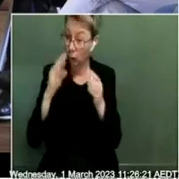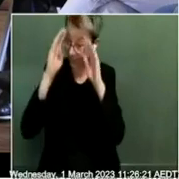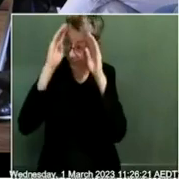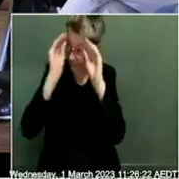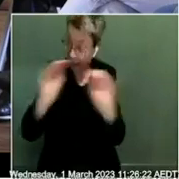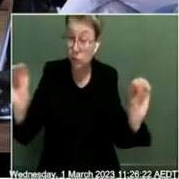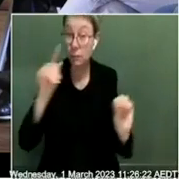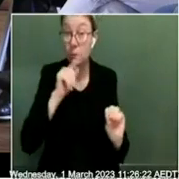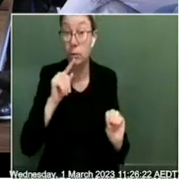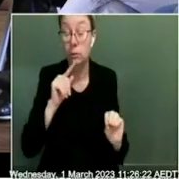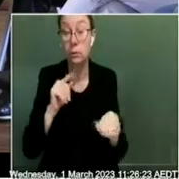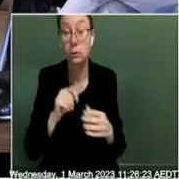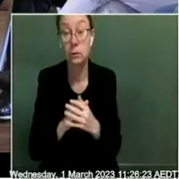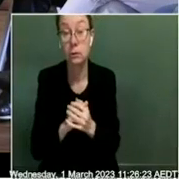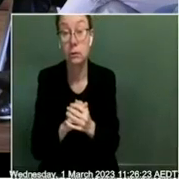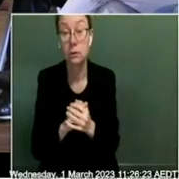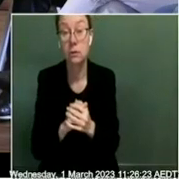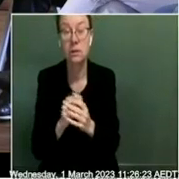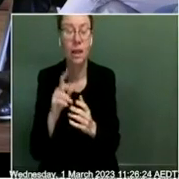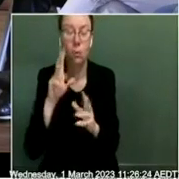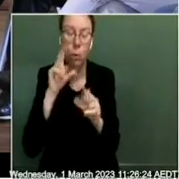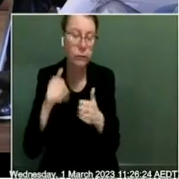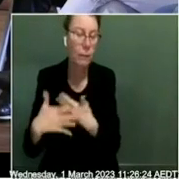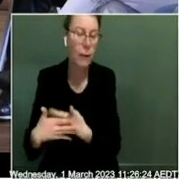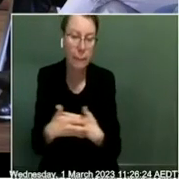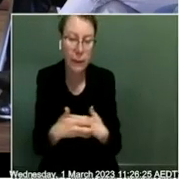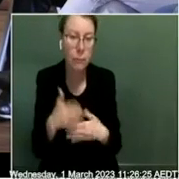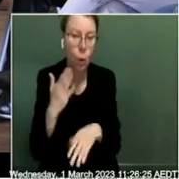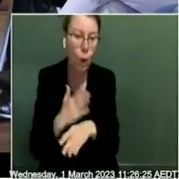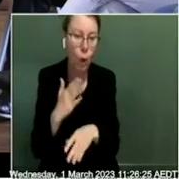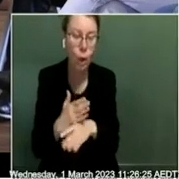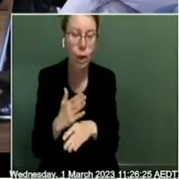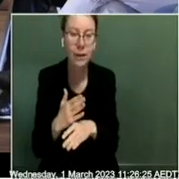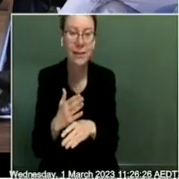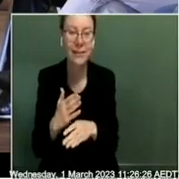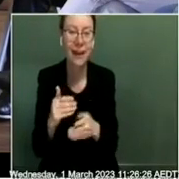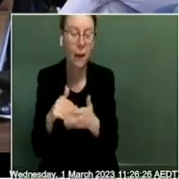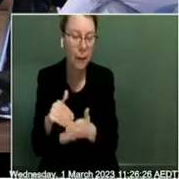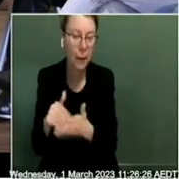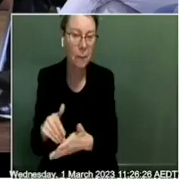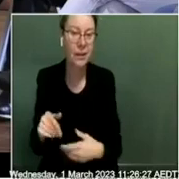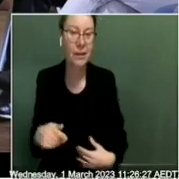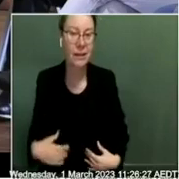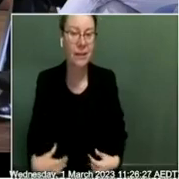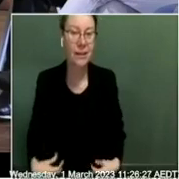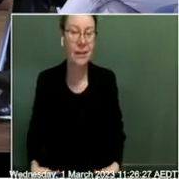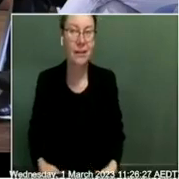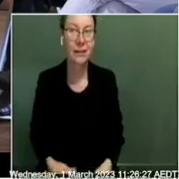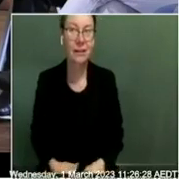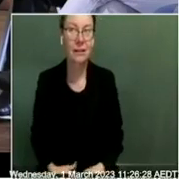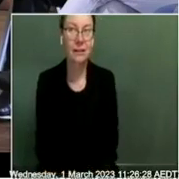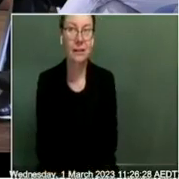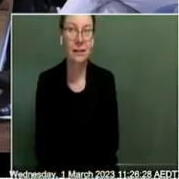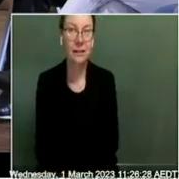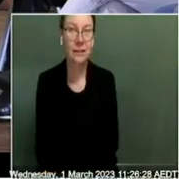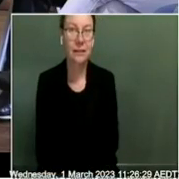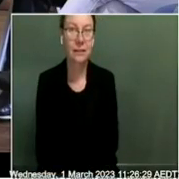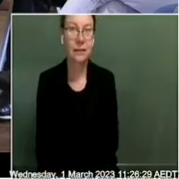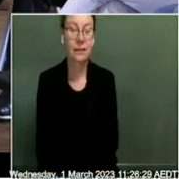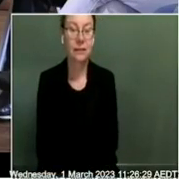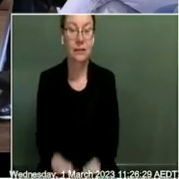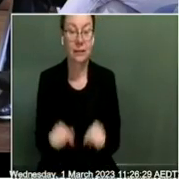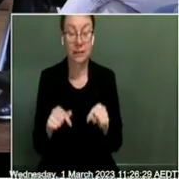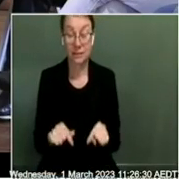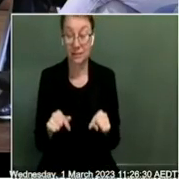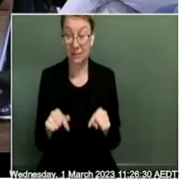babies. We love doing that. But this is for all the other across